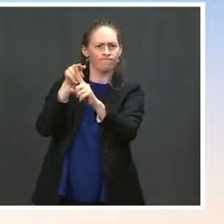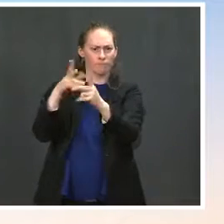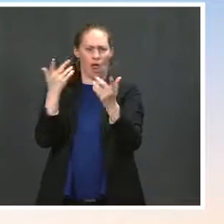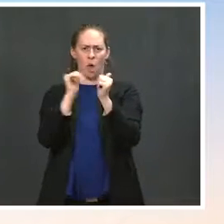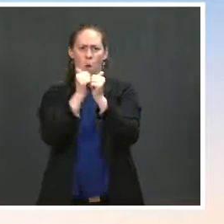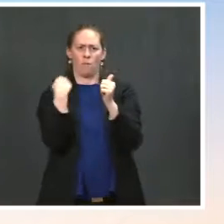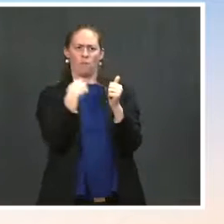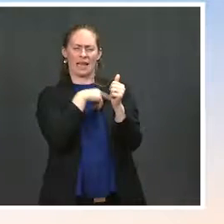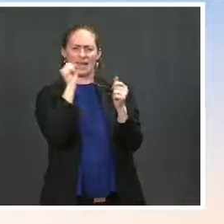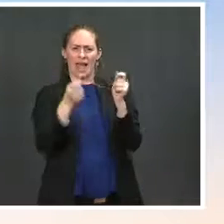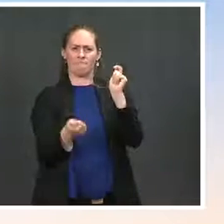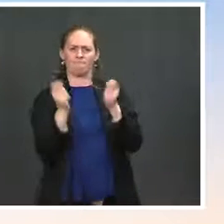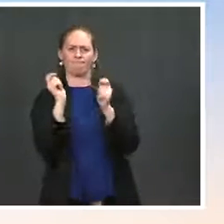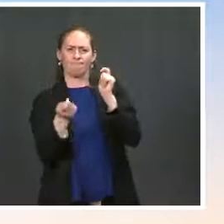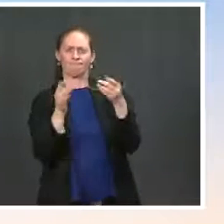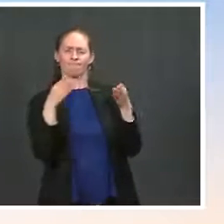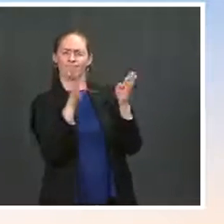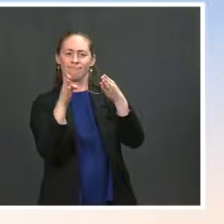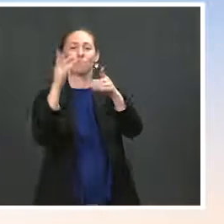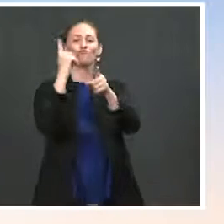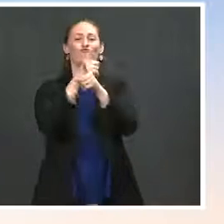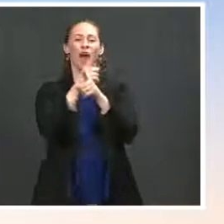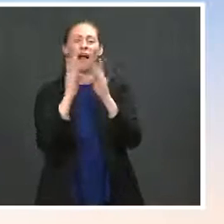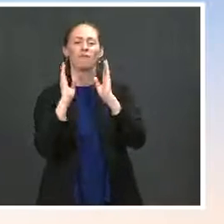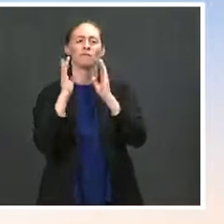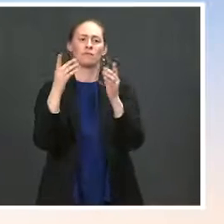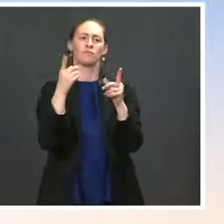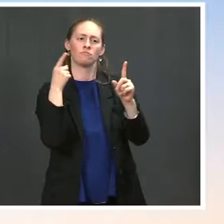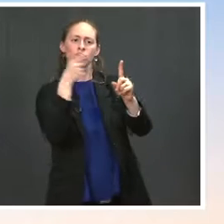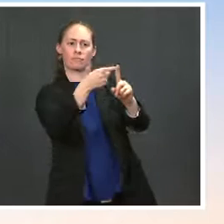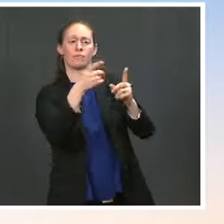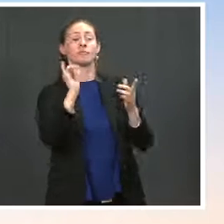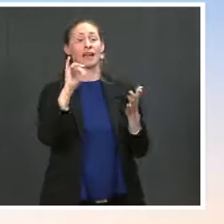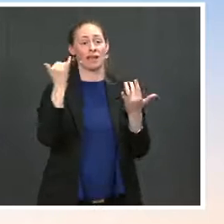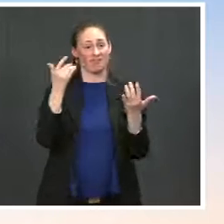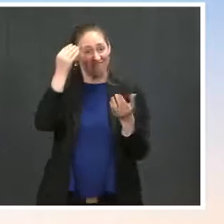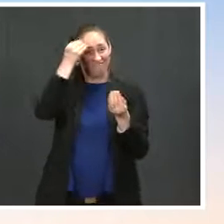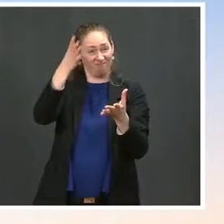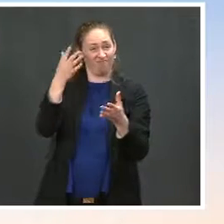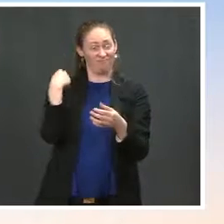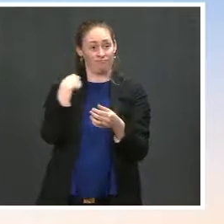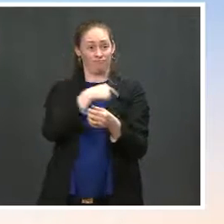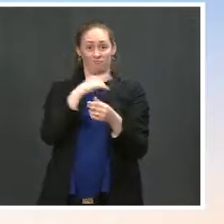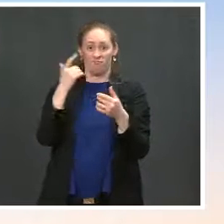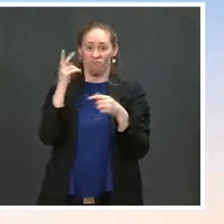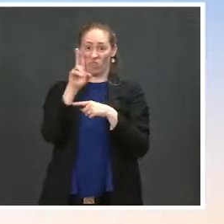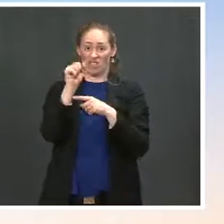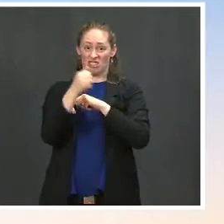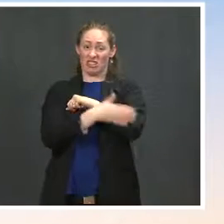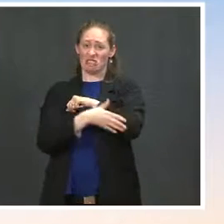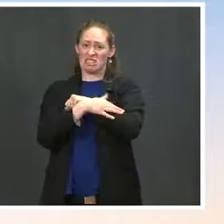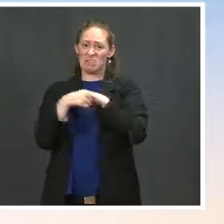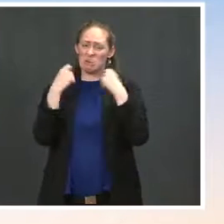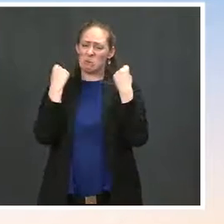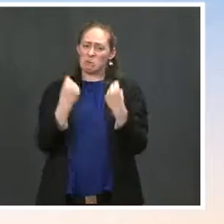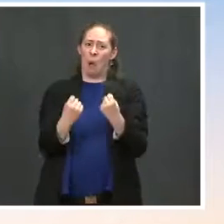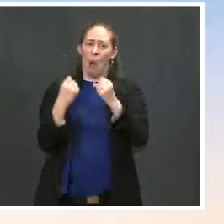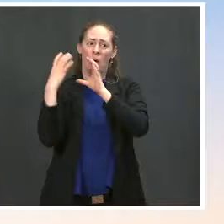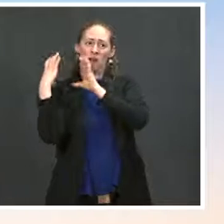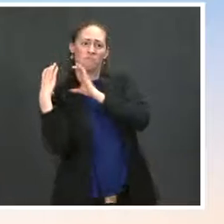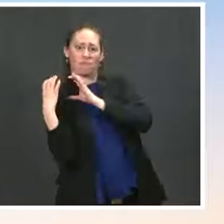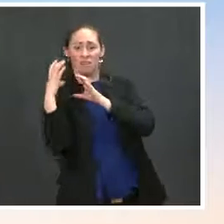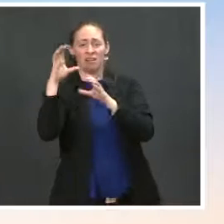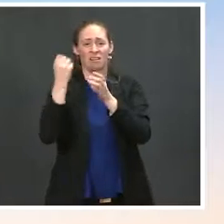critical mass of countries, of the 20 biggest emitters who are responsible for 81% of all the